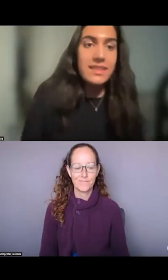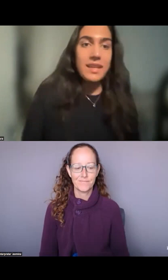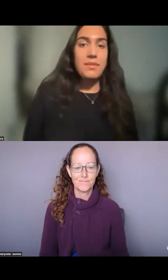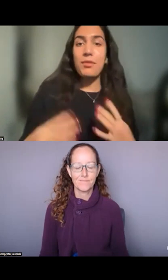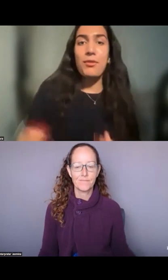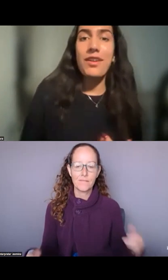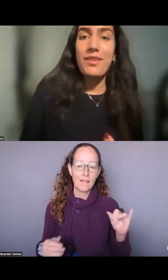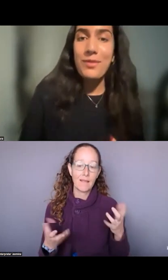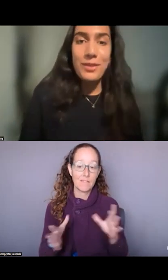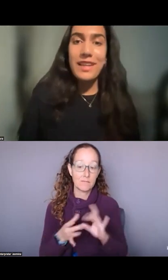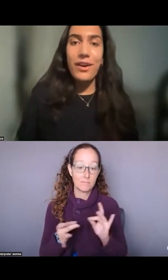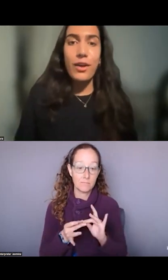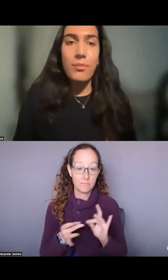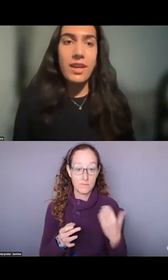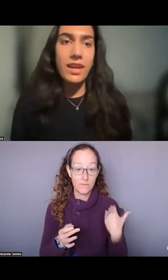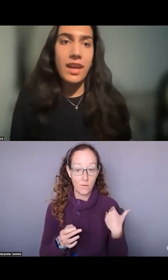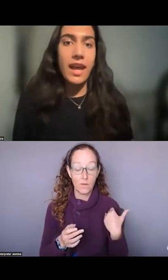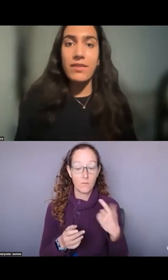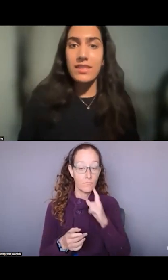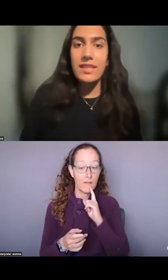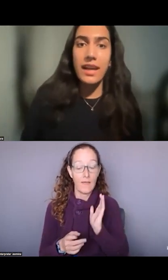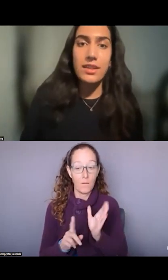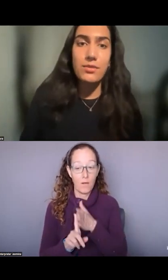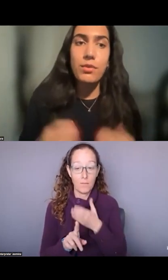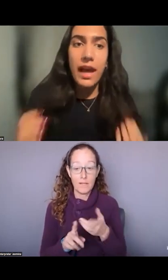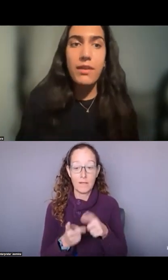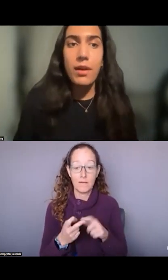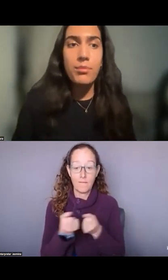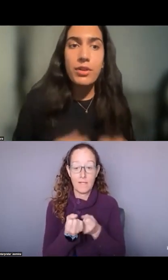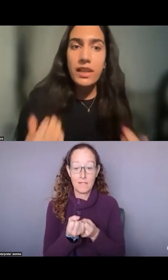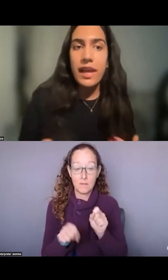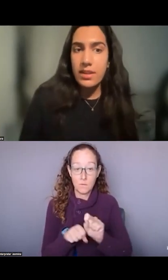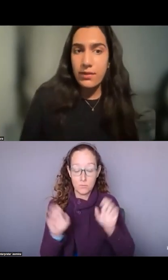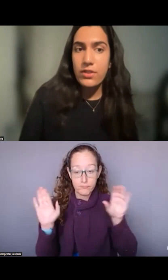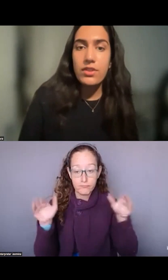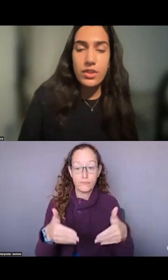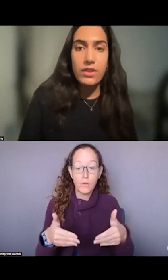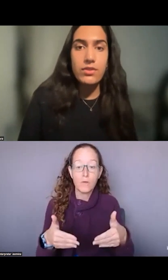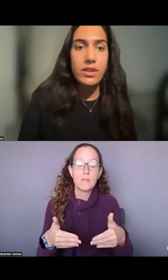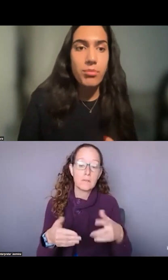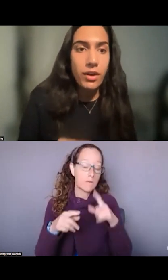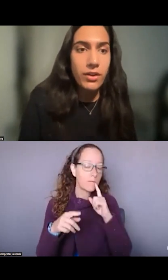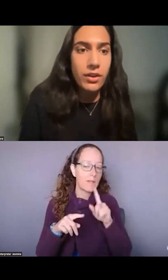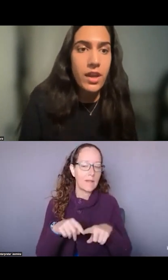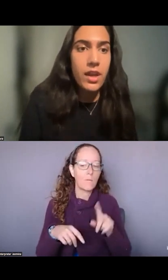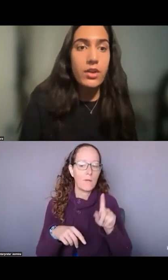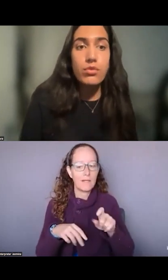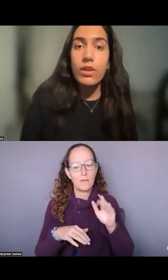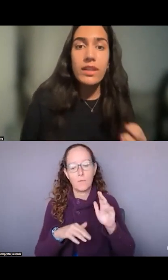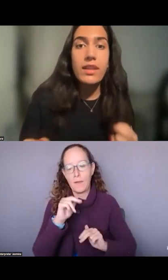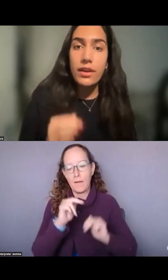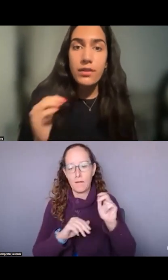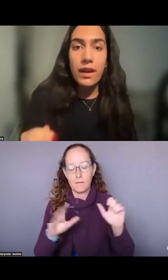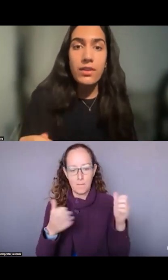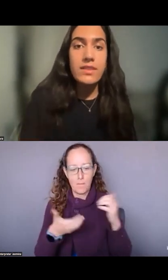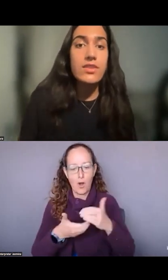Like I said before, really our lobbying and advocacy tactics relied around building that diverse intergenerational set of partners, controlling